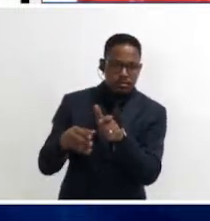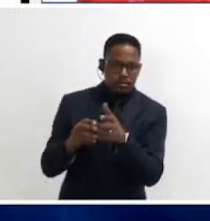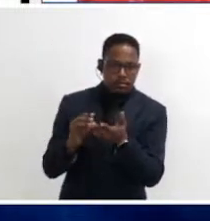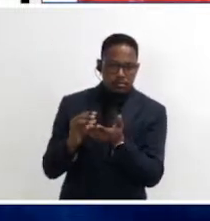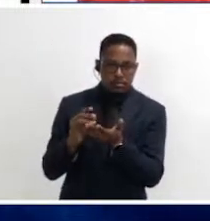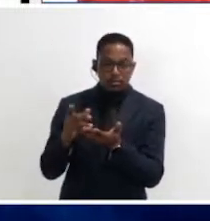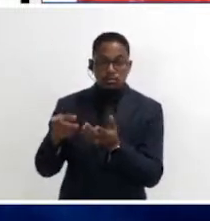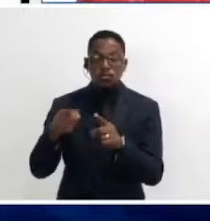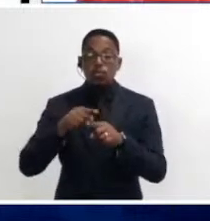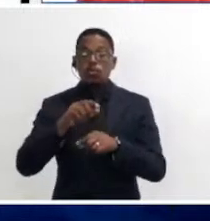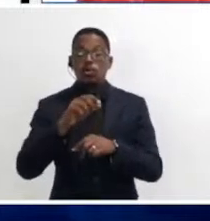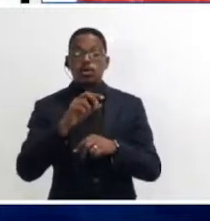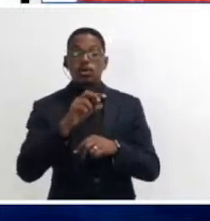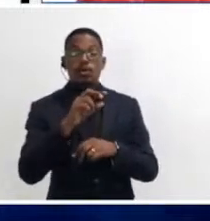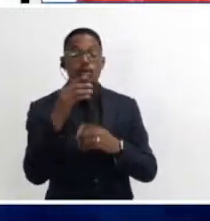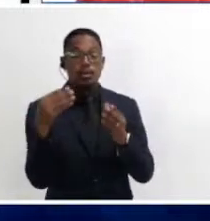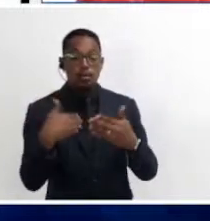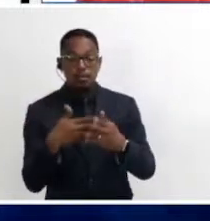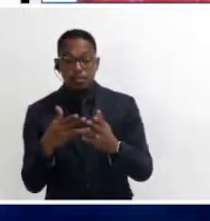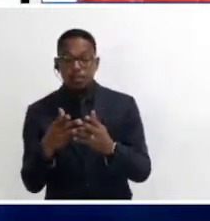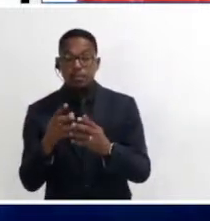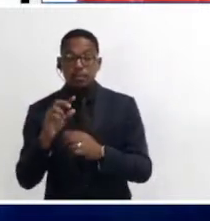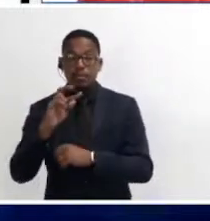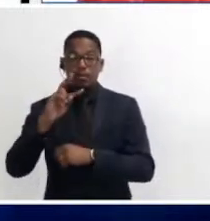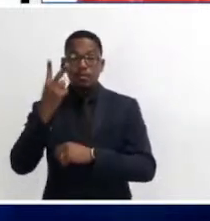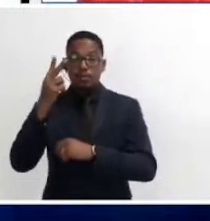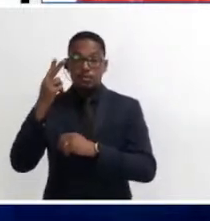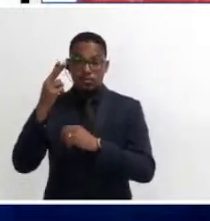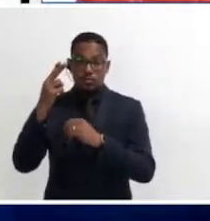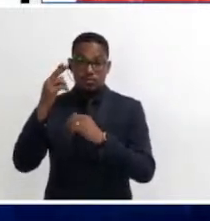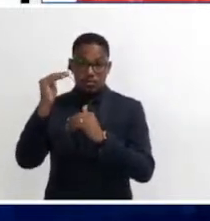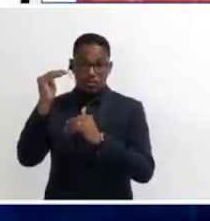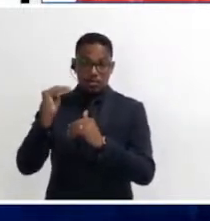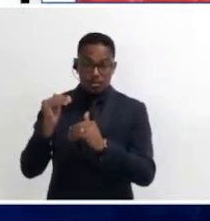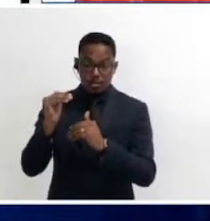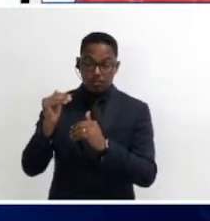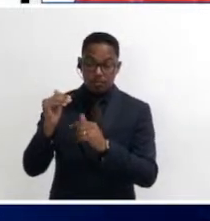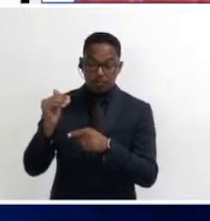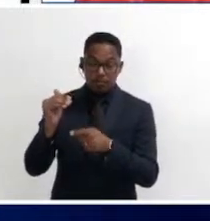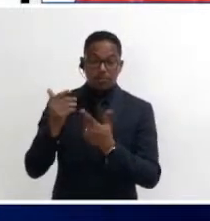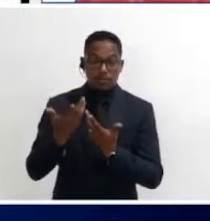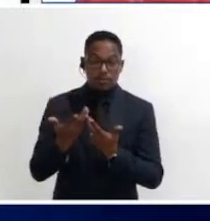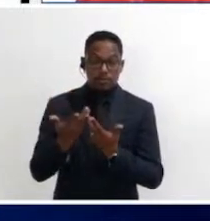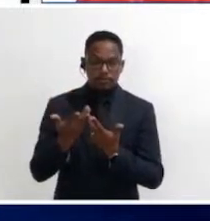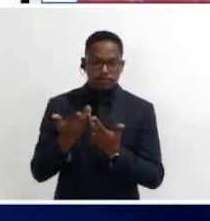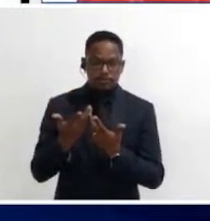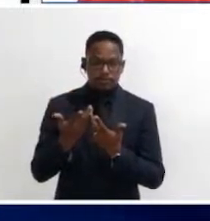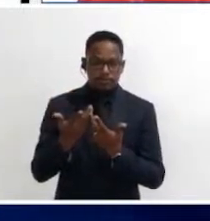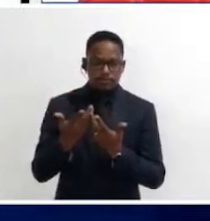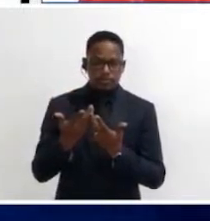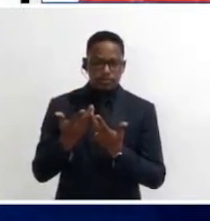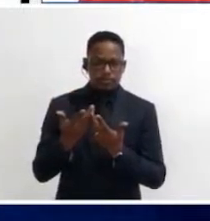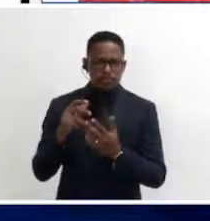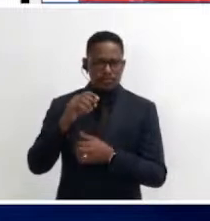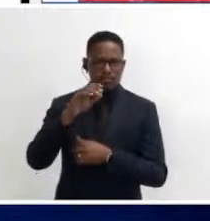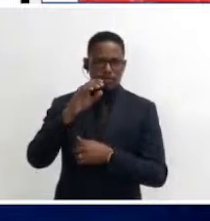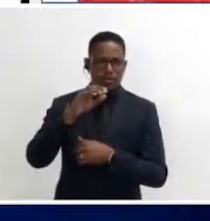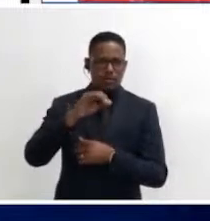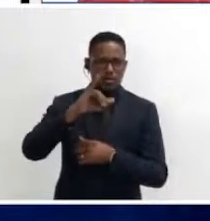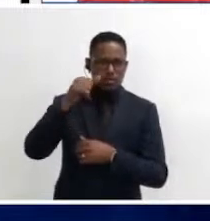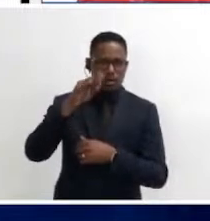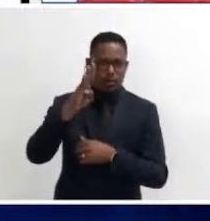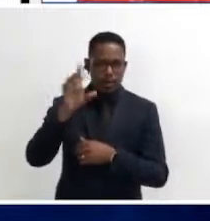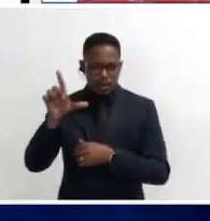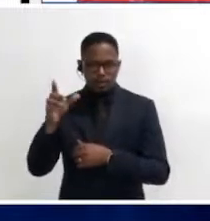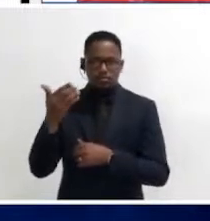of assembly, we call that second level assembly. So it was mentioned that J-Bill has a factory here. And